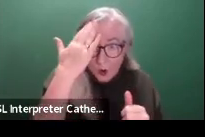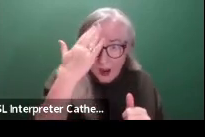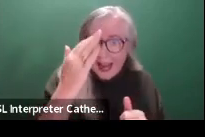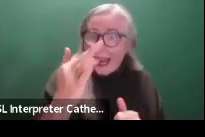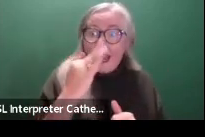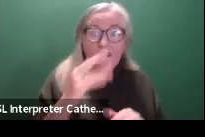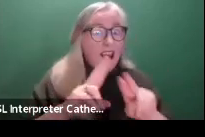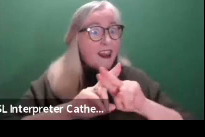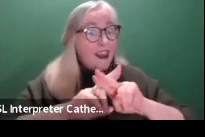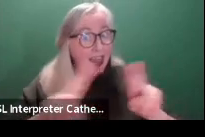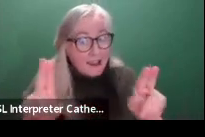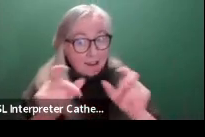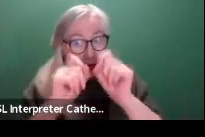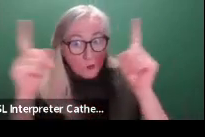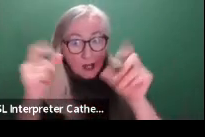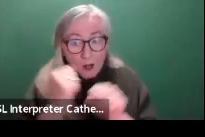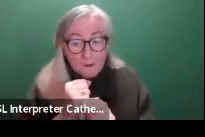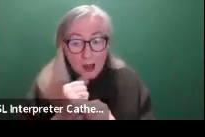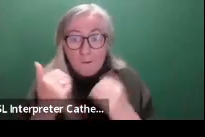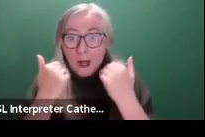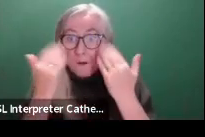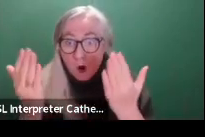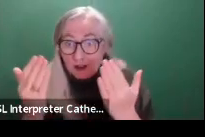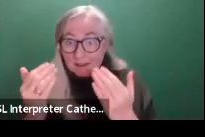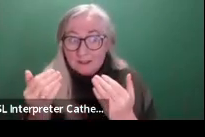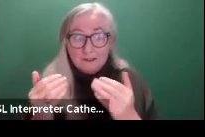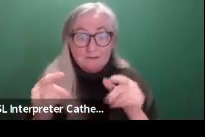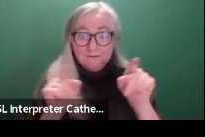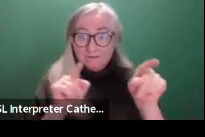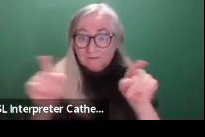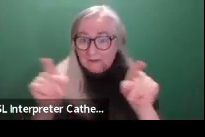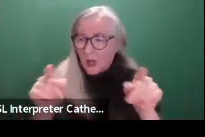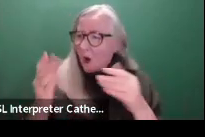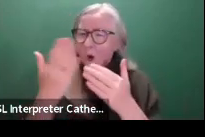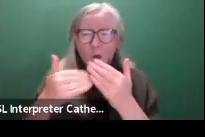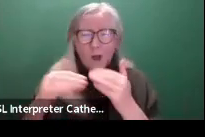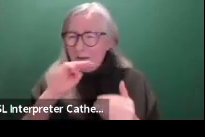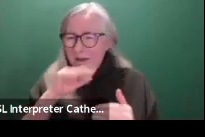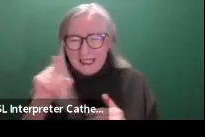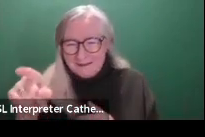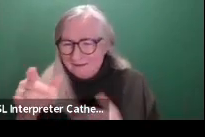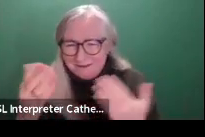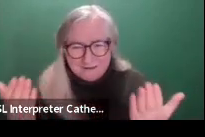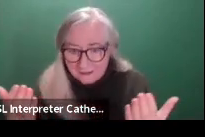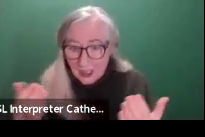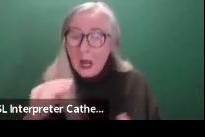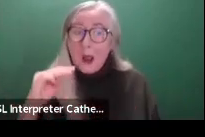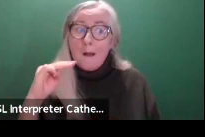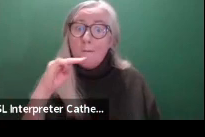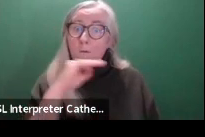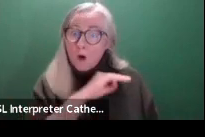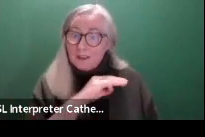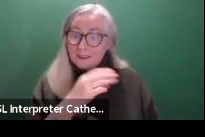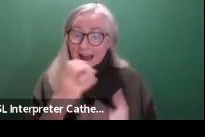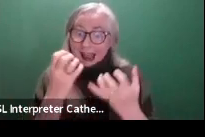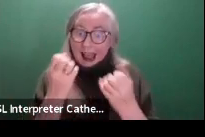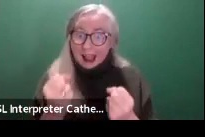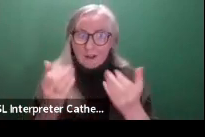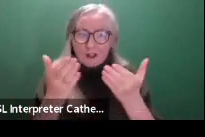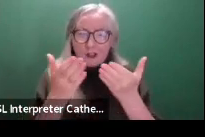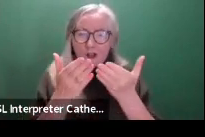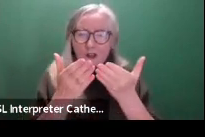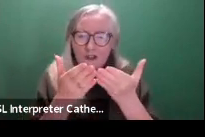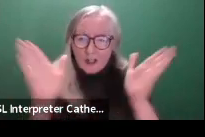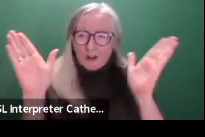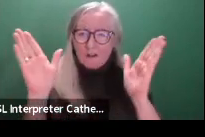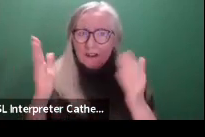you're not aware of menopause, then, and what it actually means, then it's important, I think, to have that sort of general knowledge to